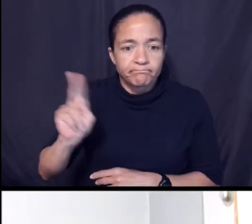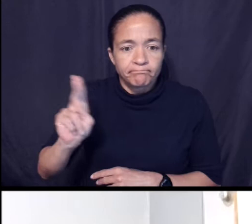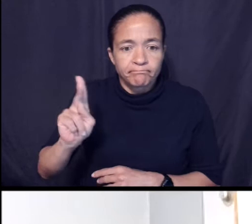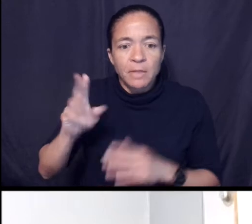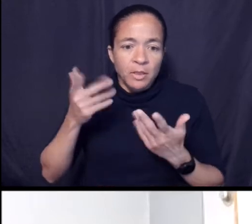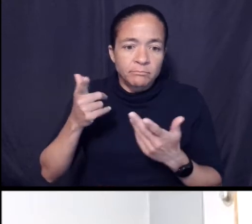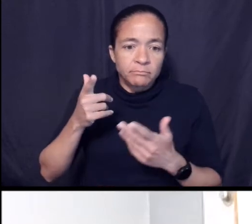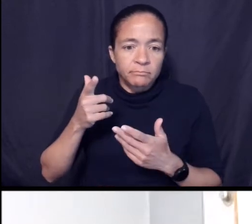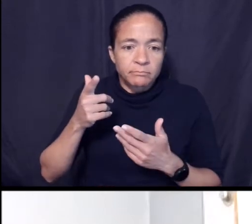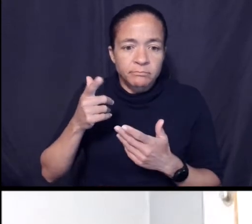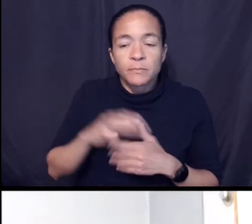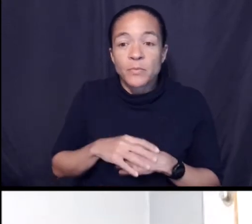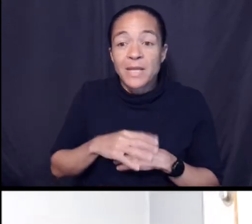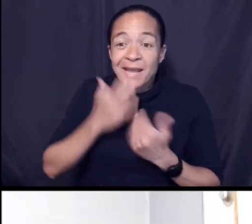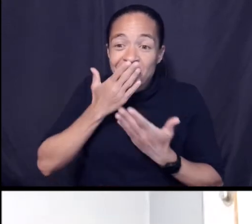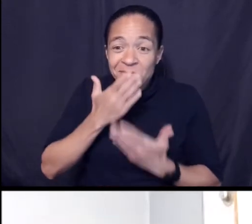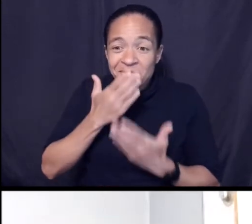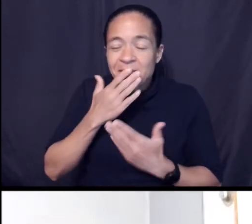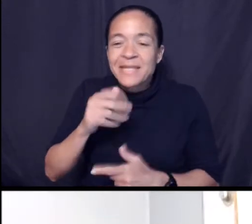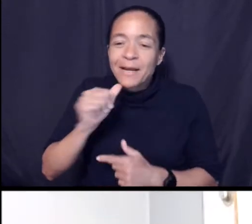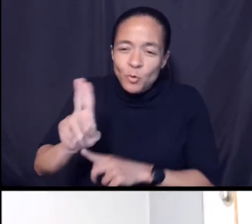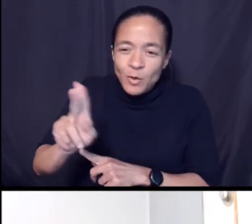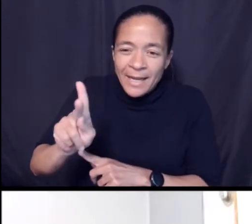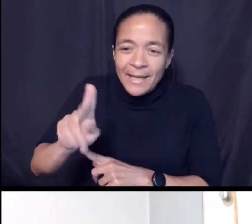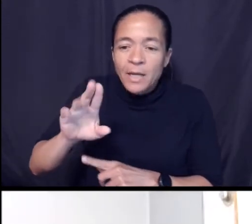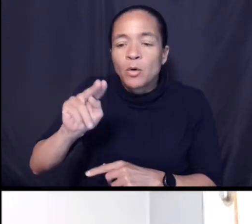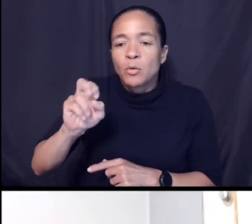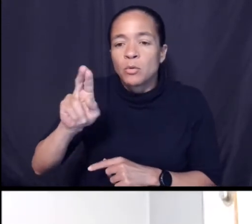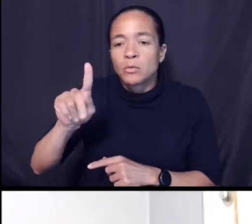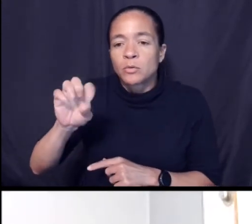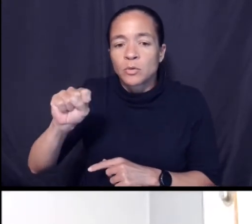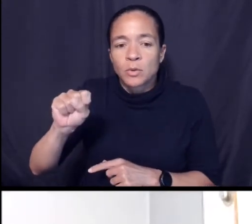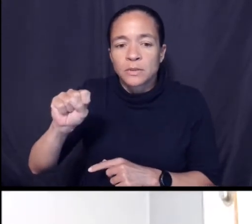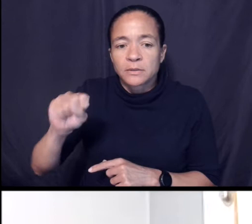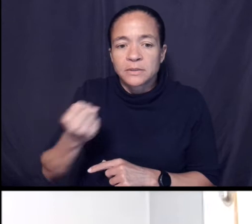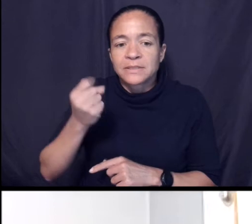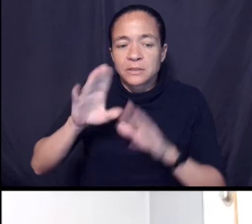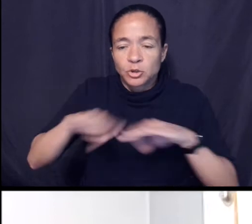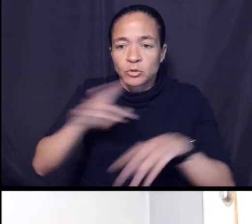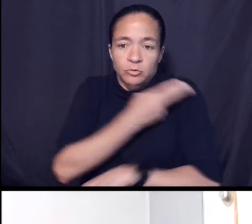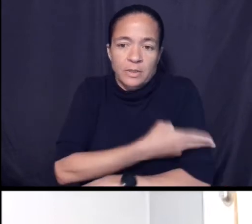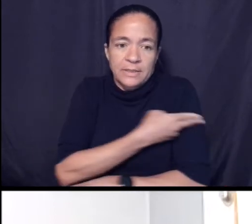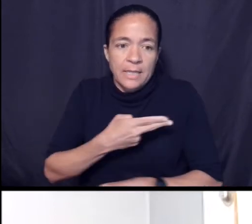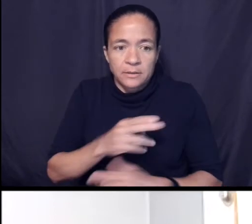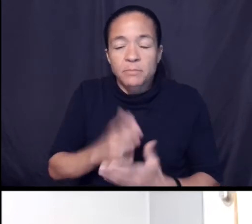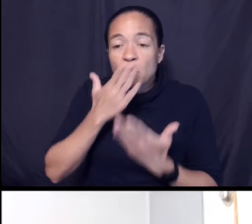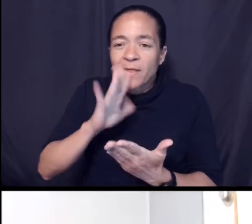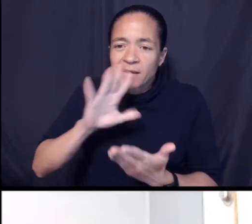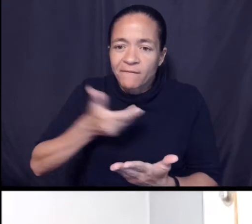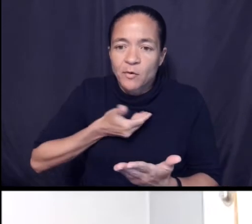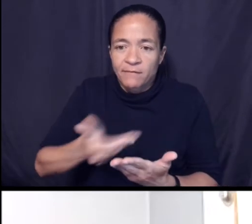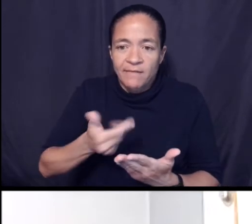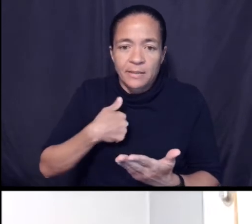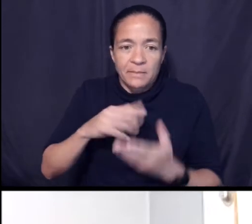inviting me to talk about the neurologic manifestations of congenital CMV. Just moving right along.